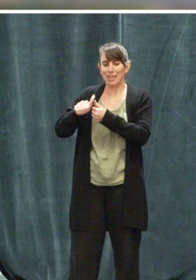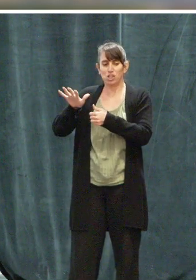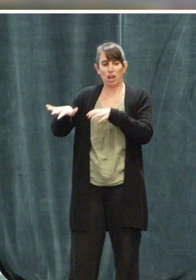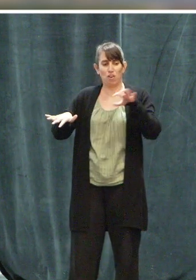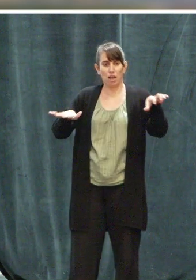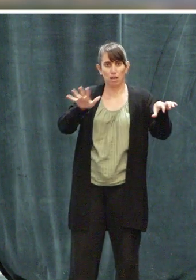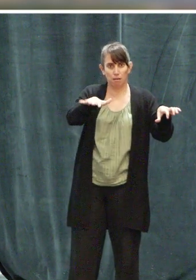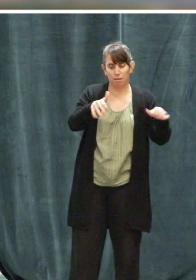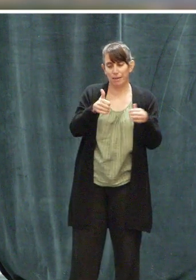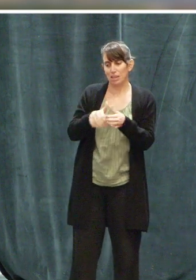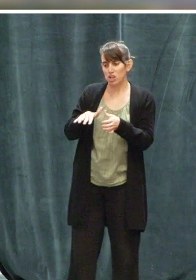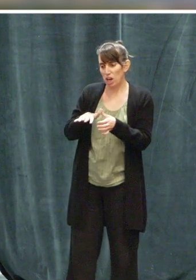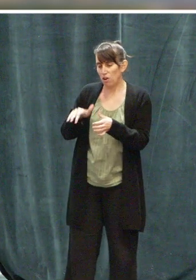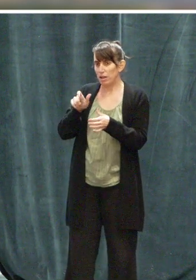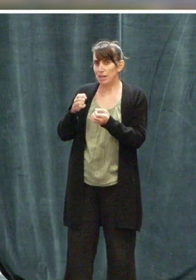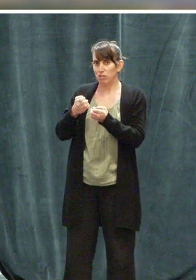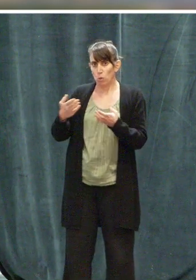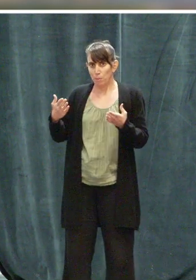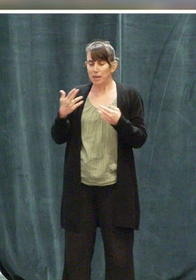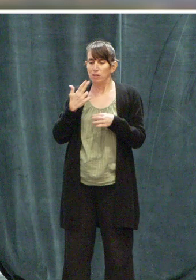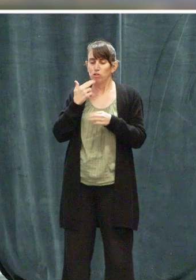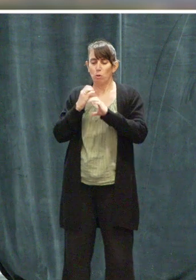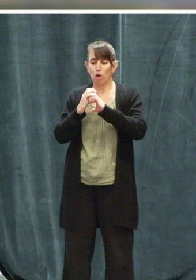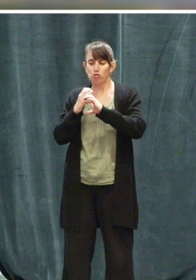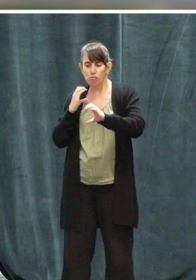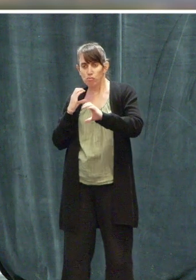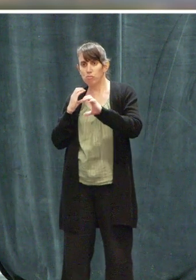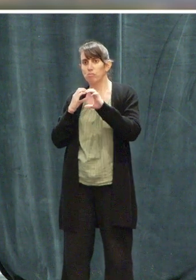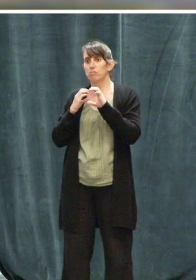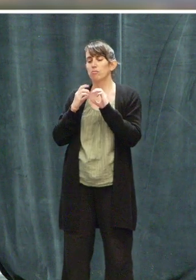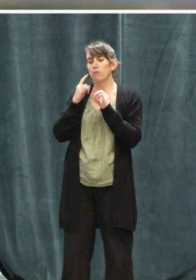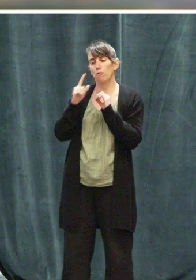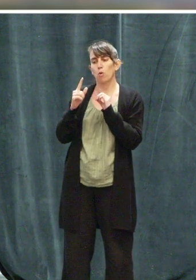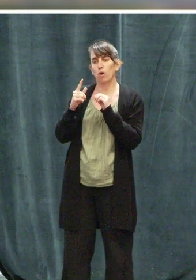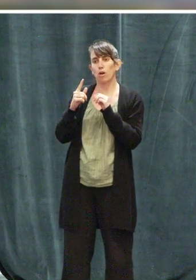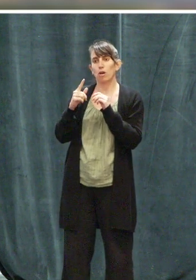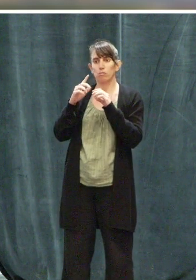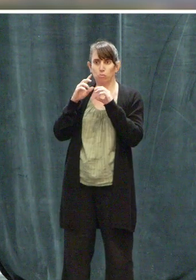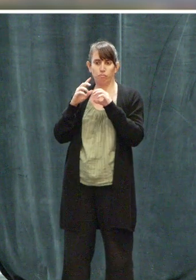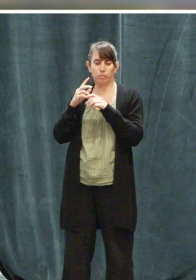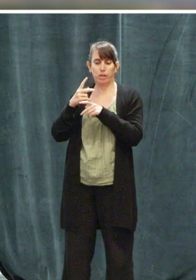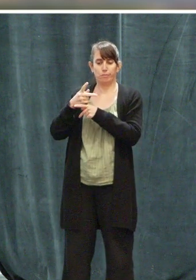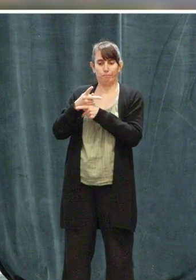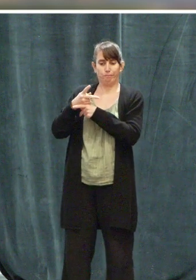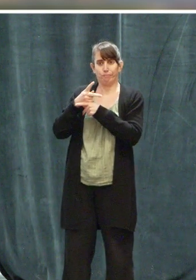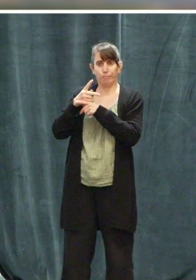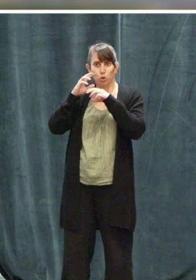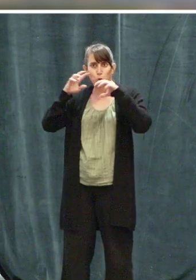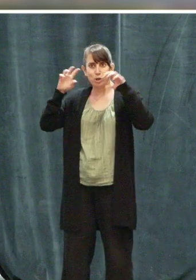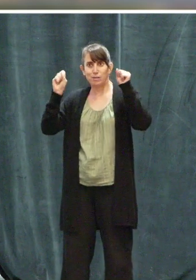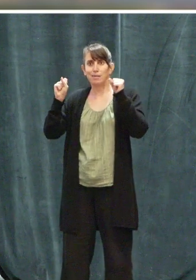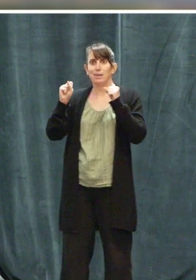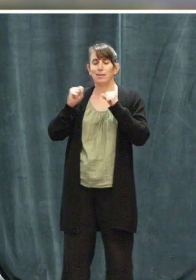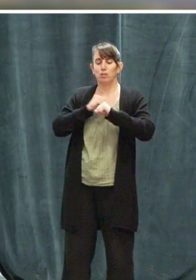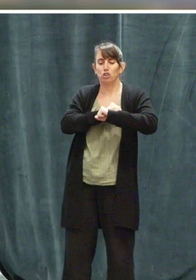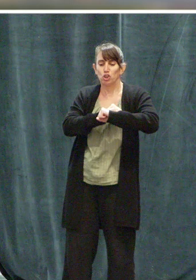will need equipment and small trailers for the superintendent, for the safety people, for the security, and then they'll need places to lay